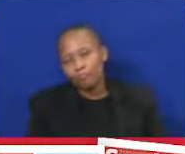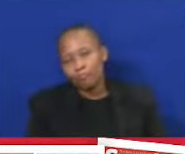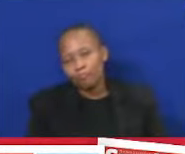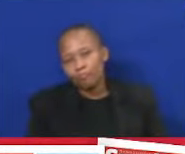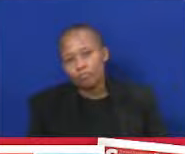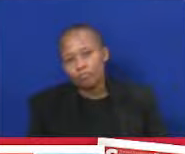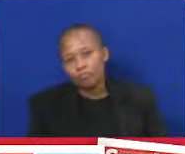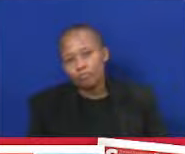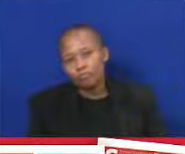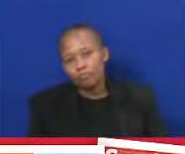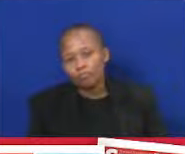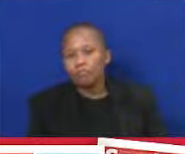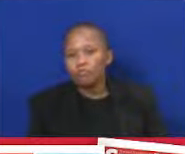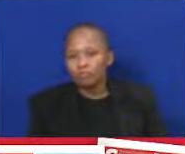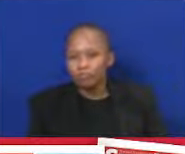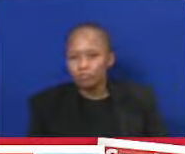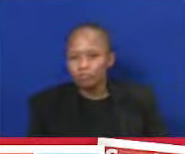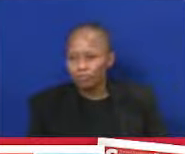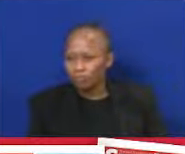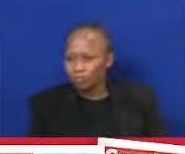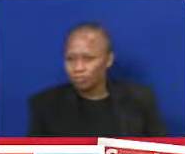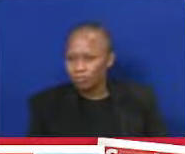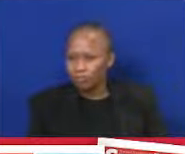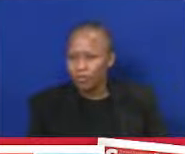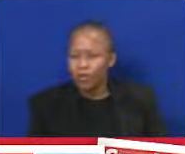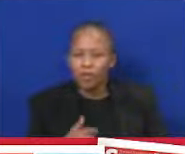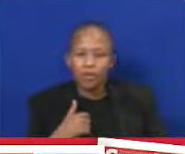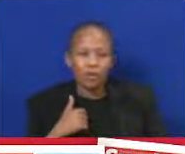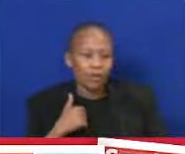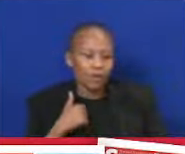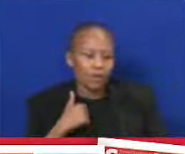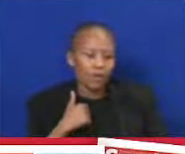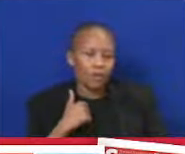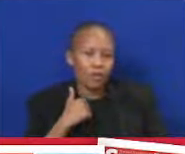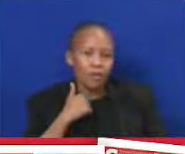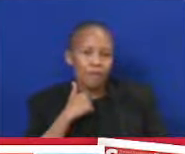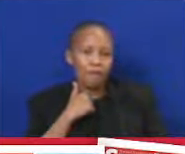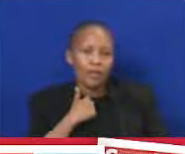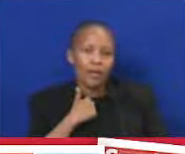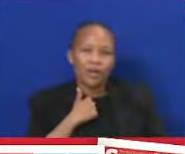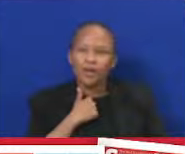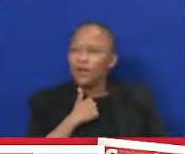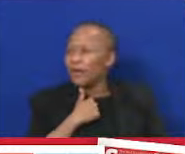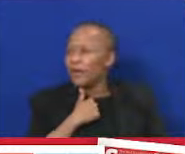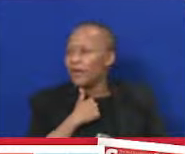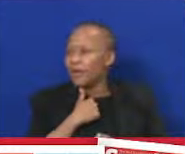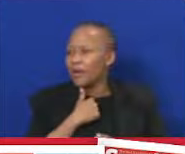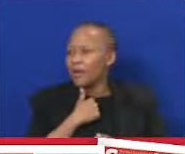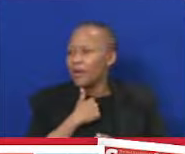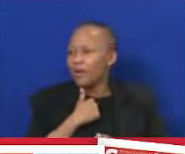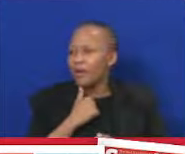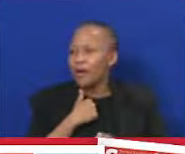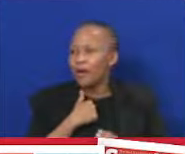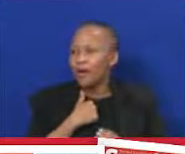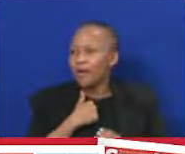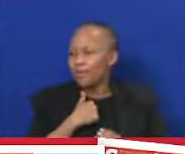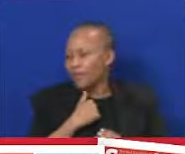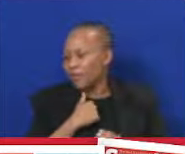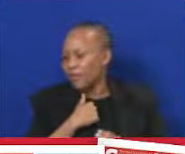operations in Gauteng, I was assigned with Erasmia CAS 104